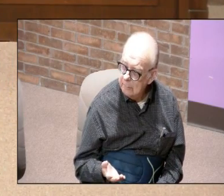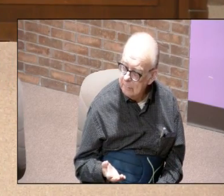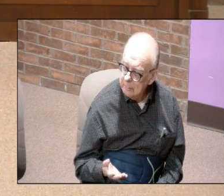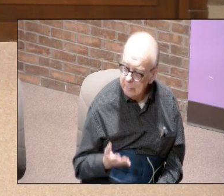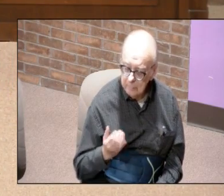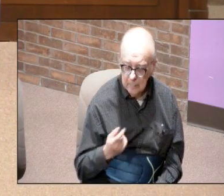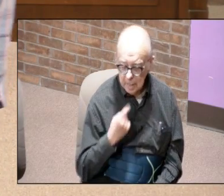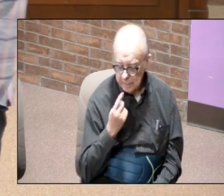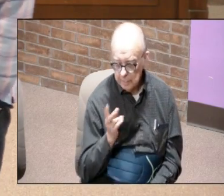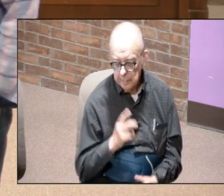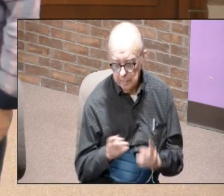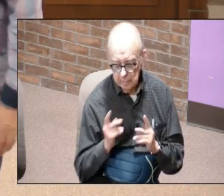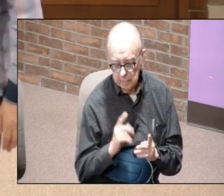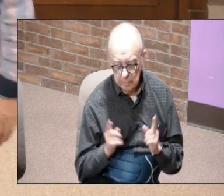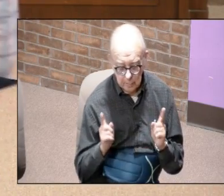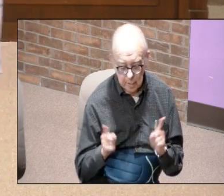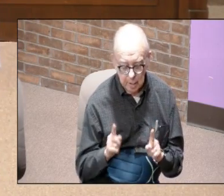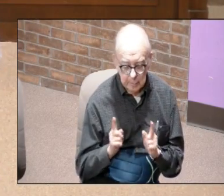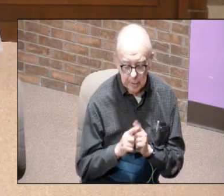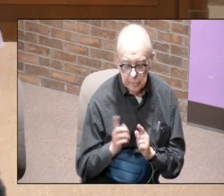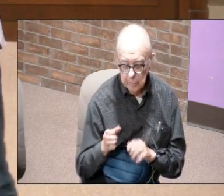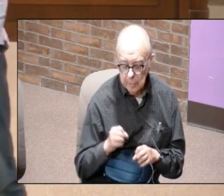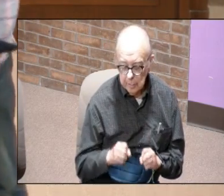that's why I tell people when I meet you on the street